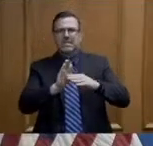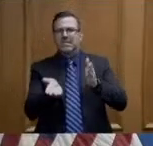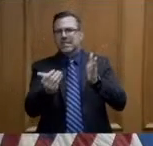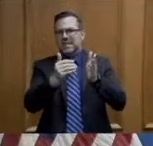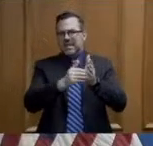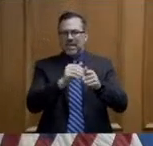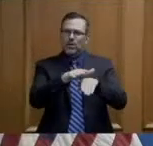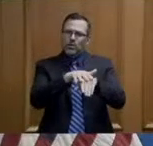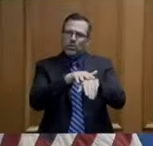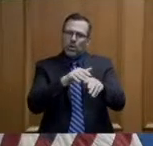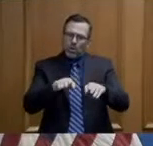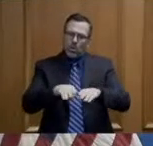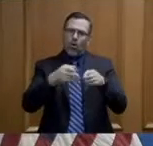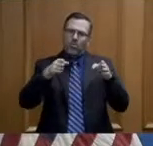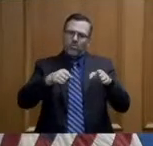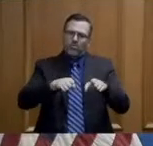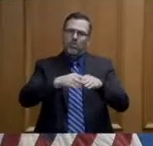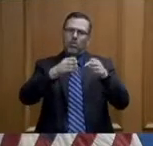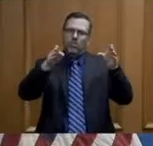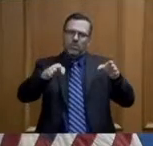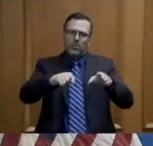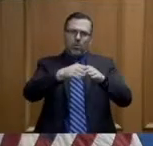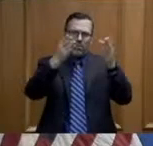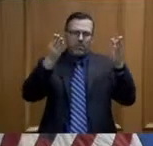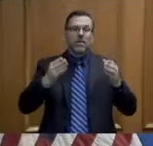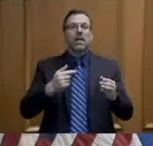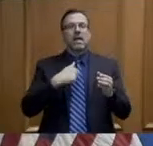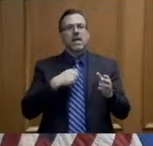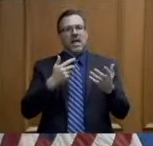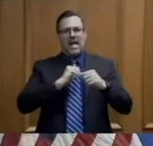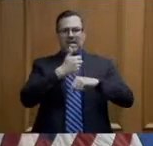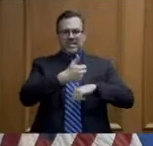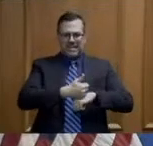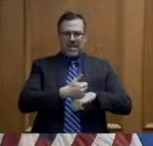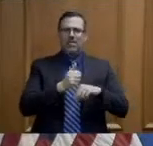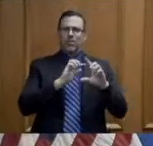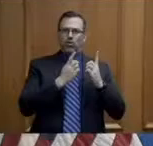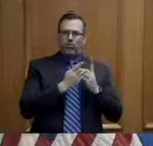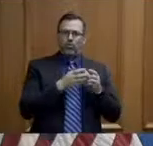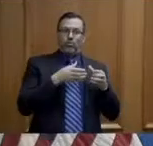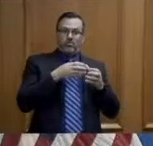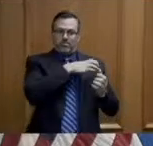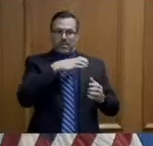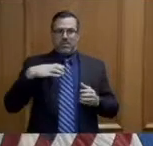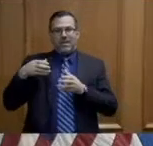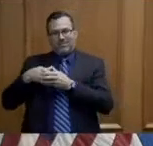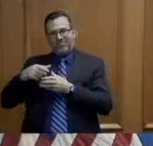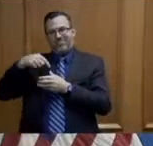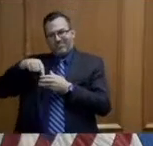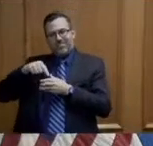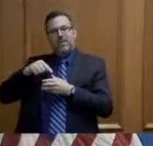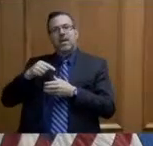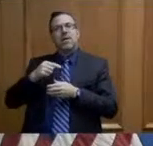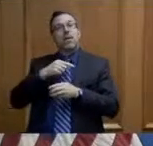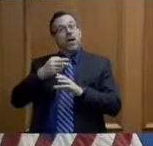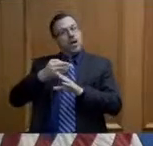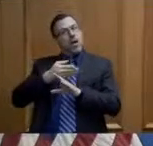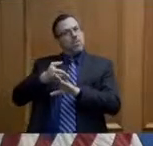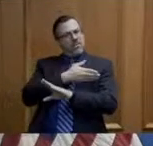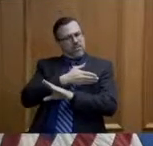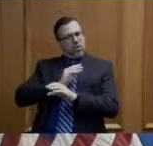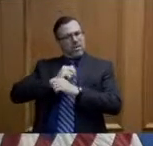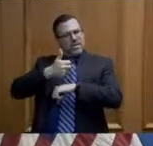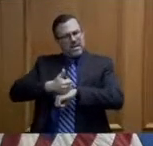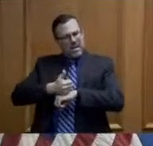an economic recovery group. But as we look to reboot our state's economy, we have to have a greater understanding of how